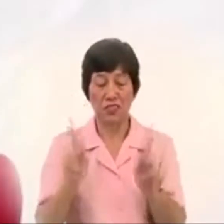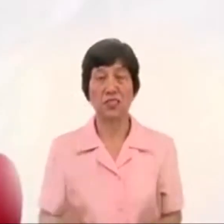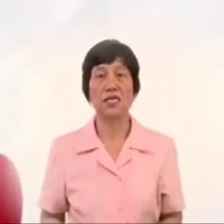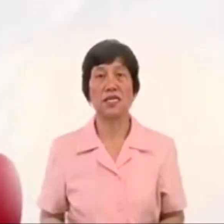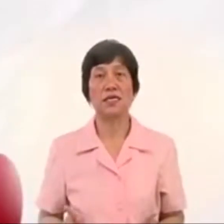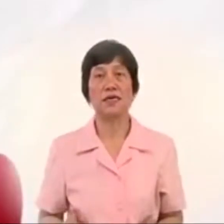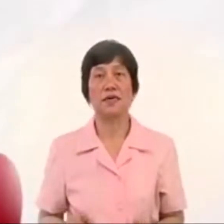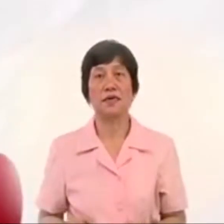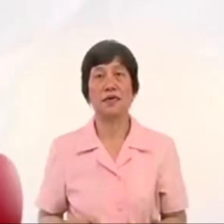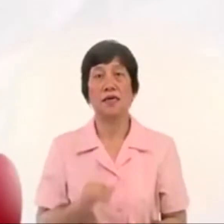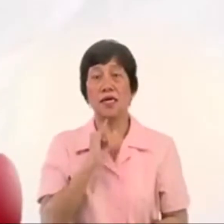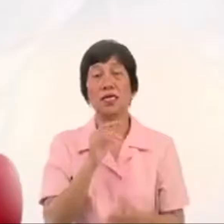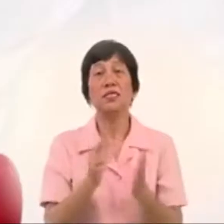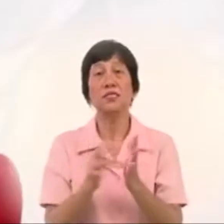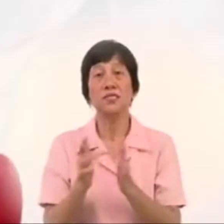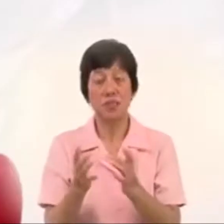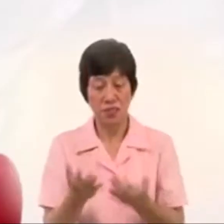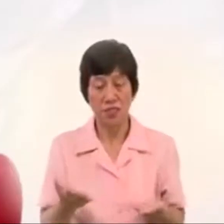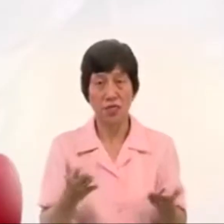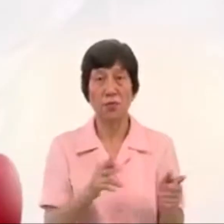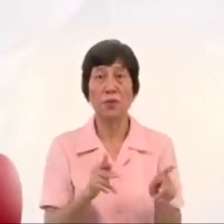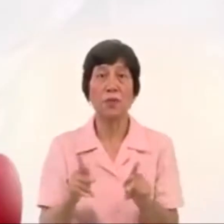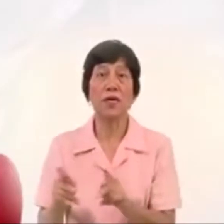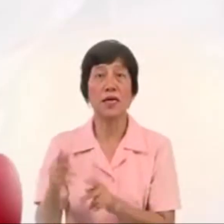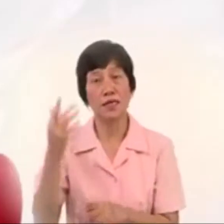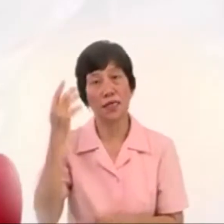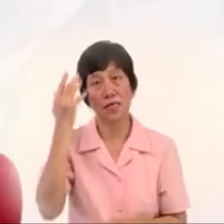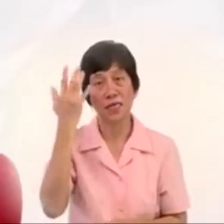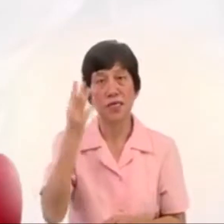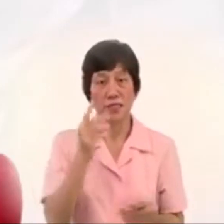Is Jesus here preparing His disciples for that?